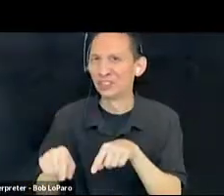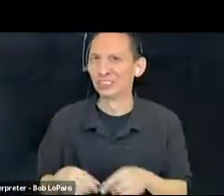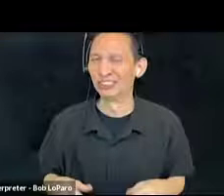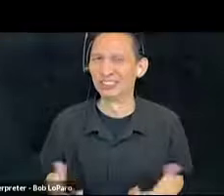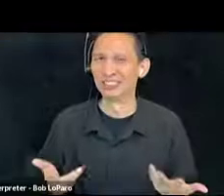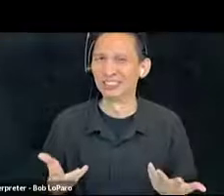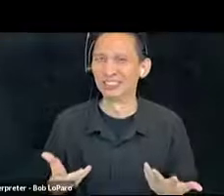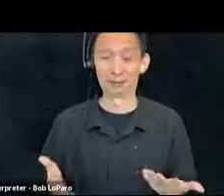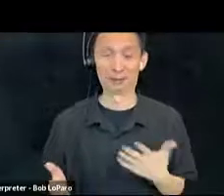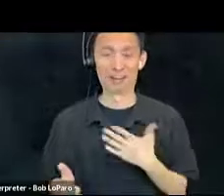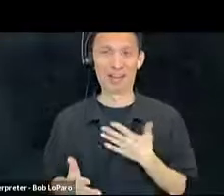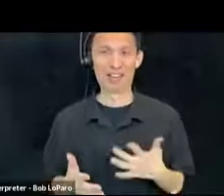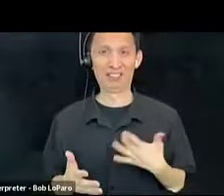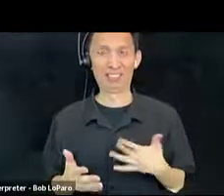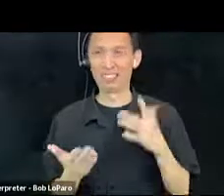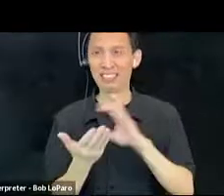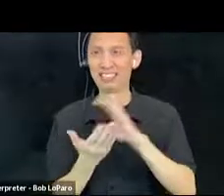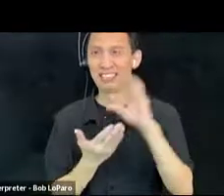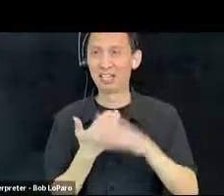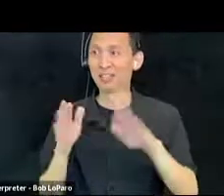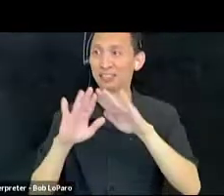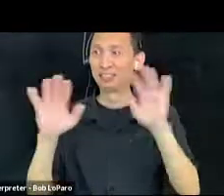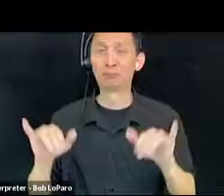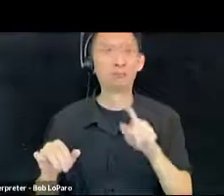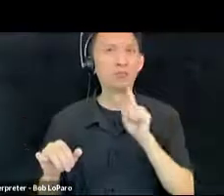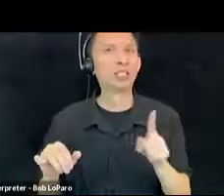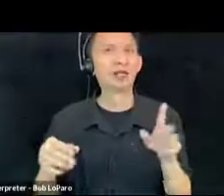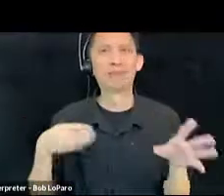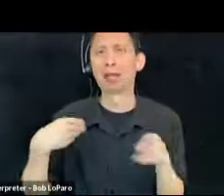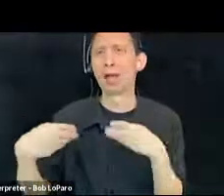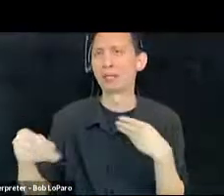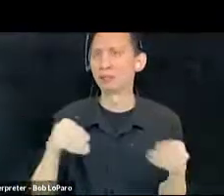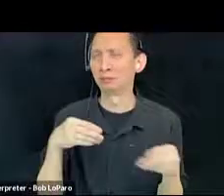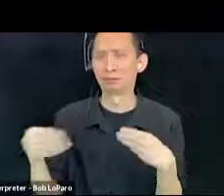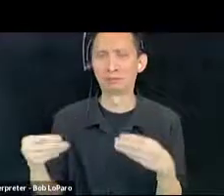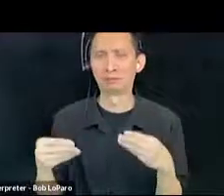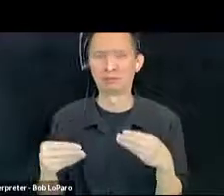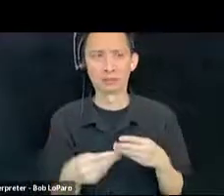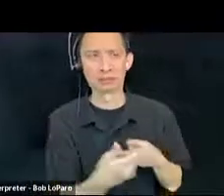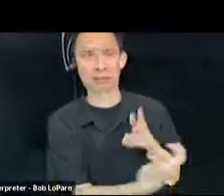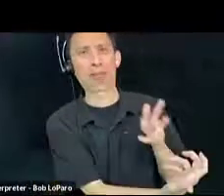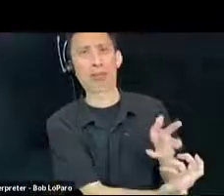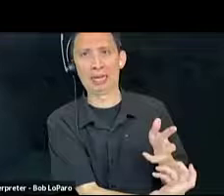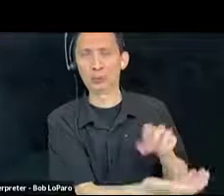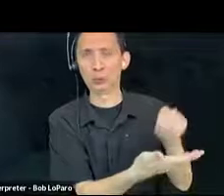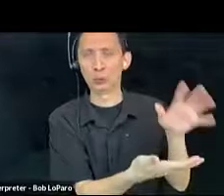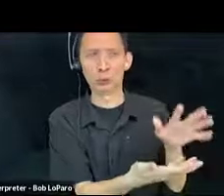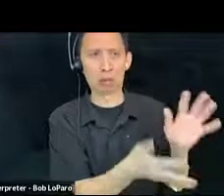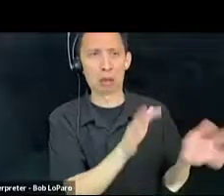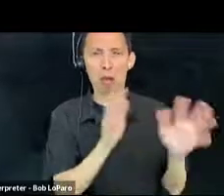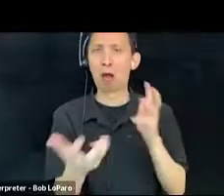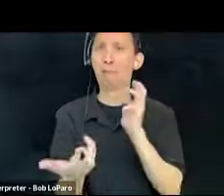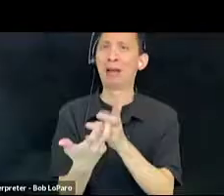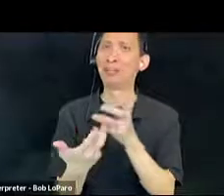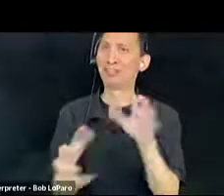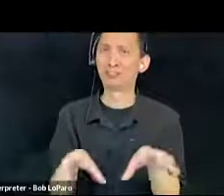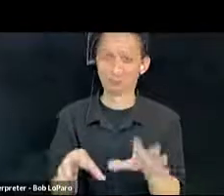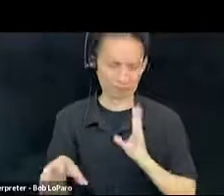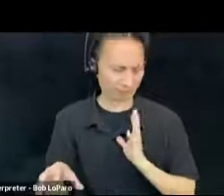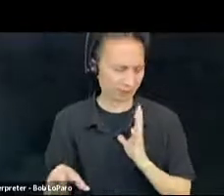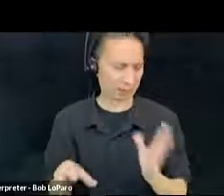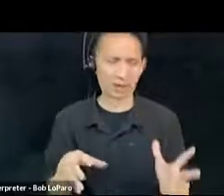belief in calendar systems is that they're very flexible. So if you can make it work within the activity, please do.